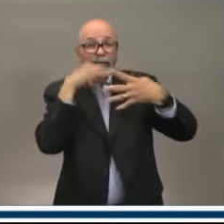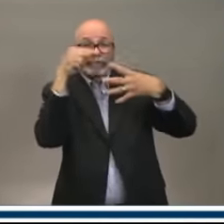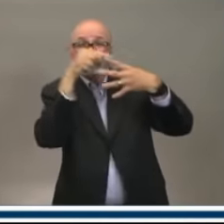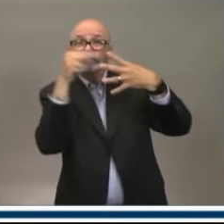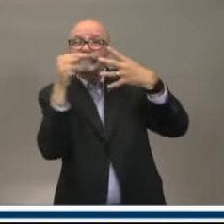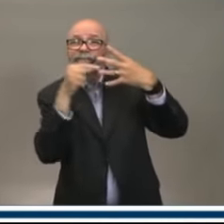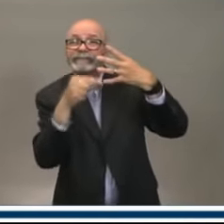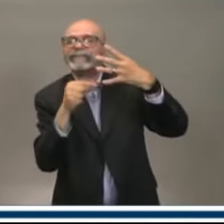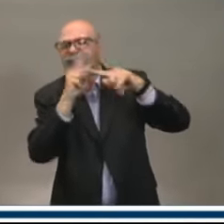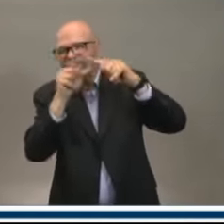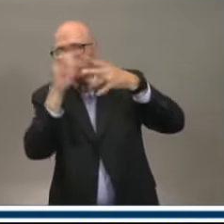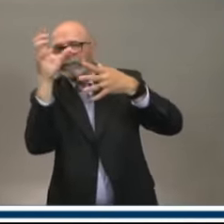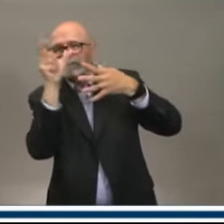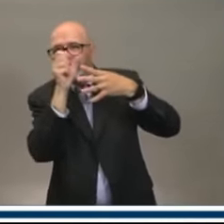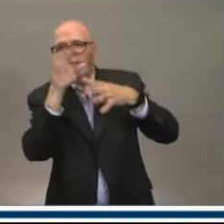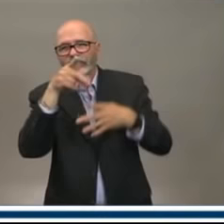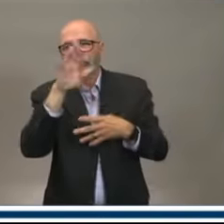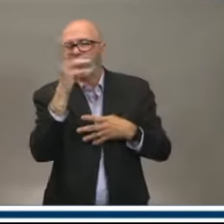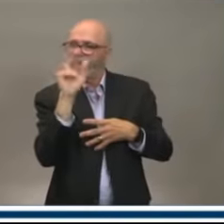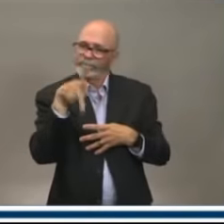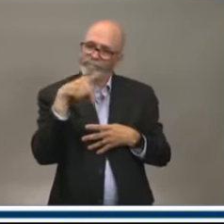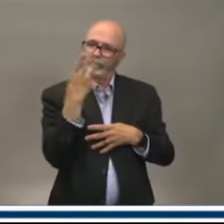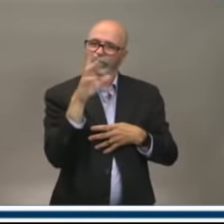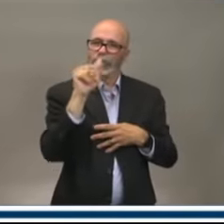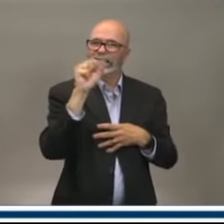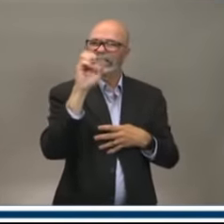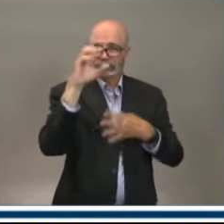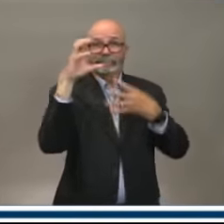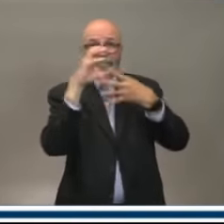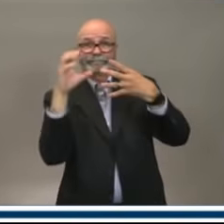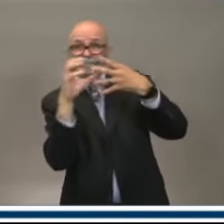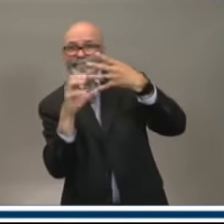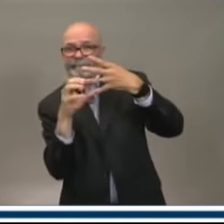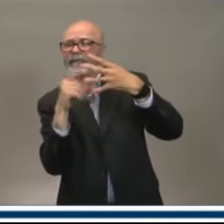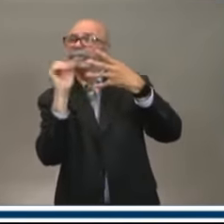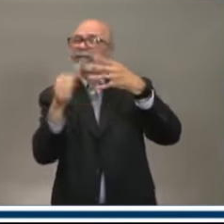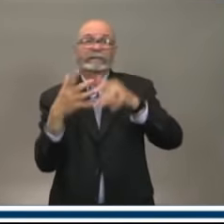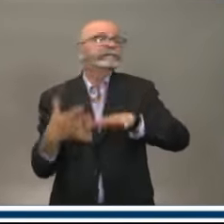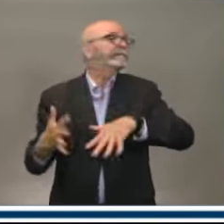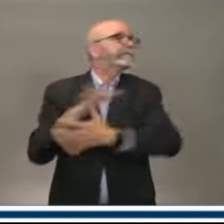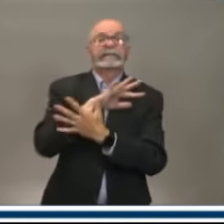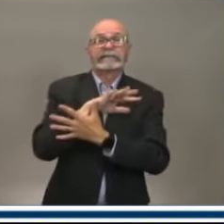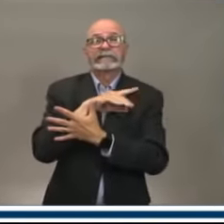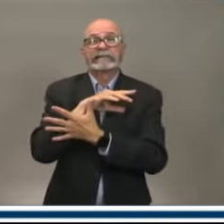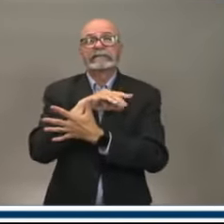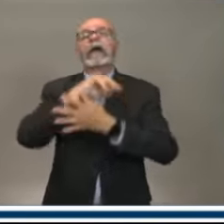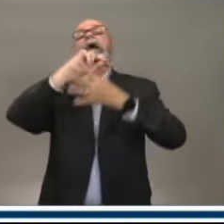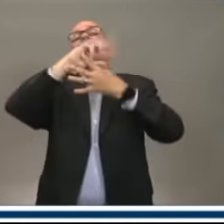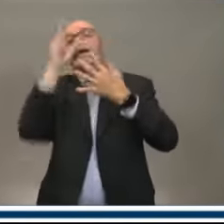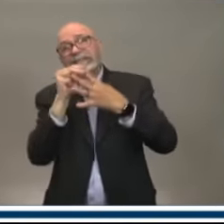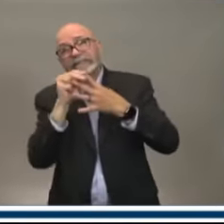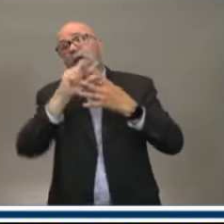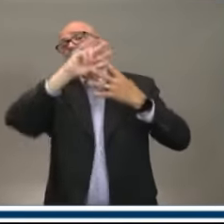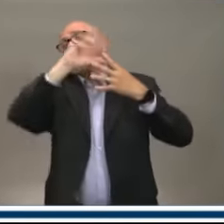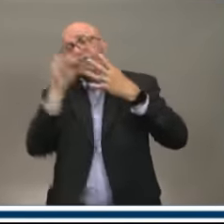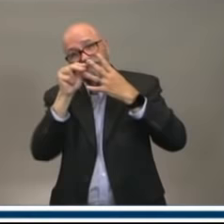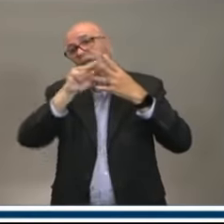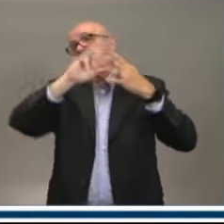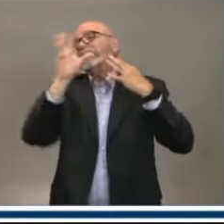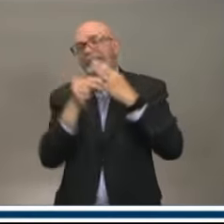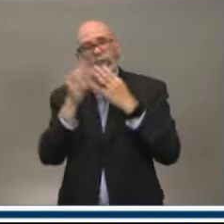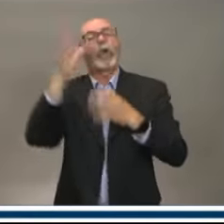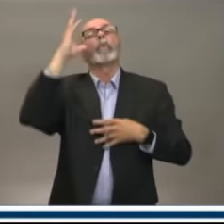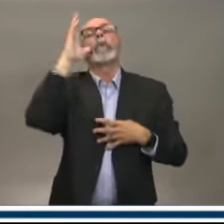ideally from a public health perspective to have that 28 days so you can say, well, whatever we did, we can monitor the impact before we